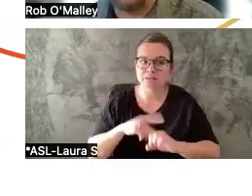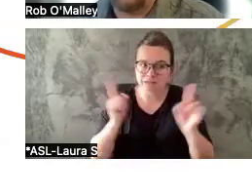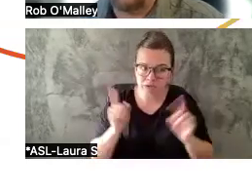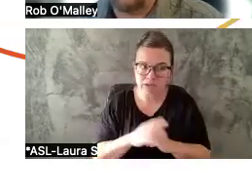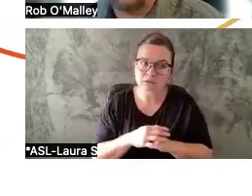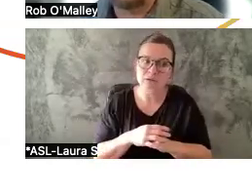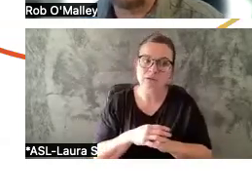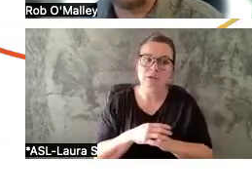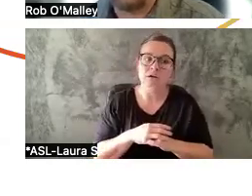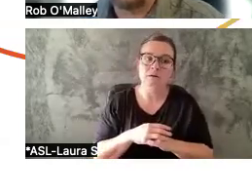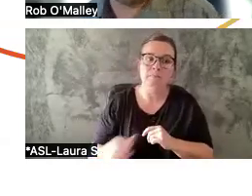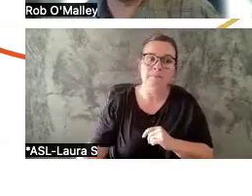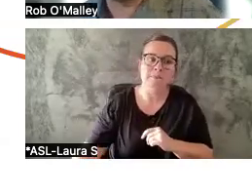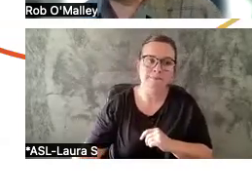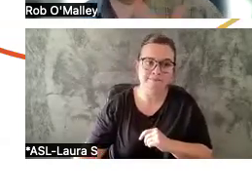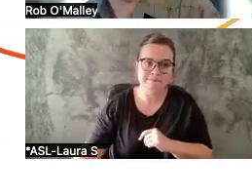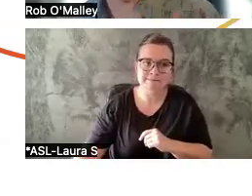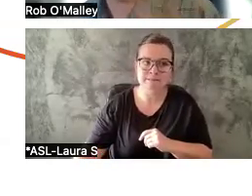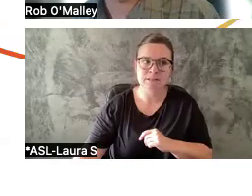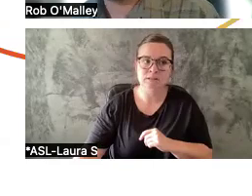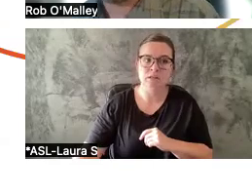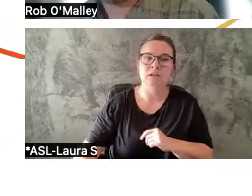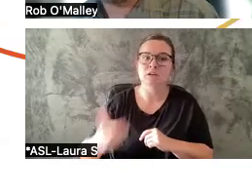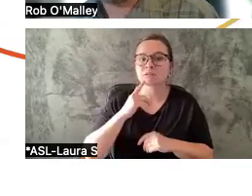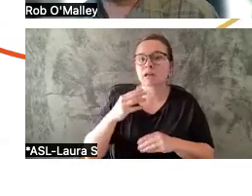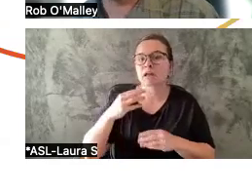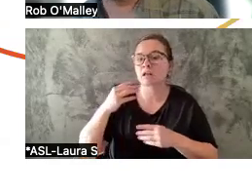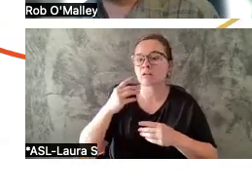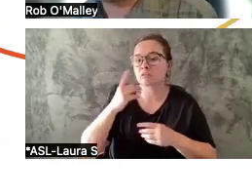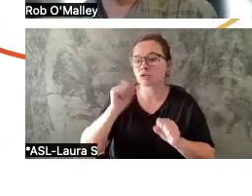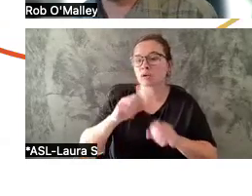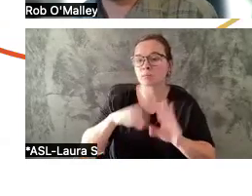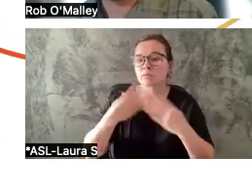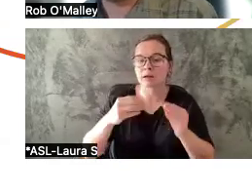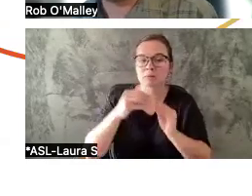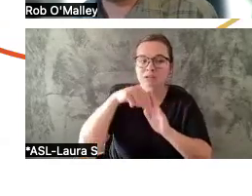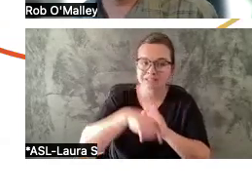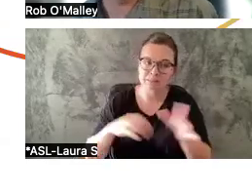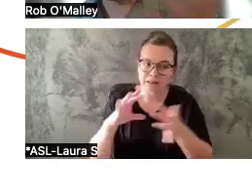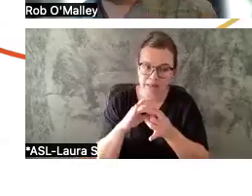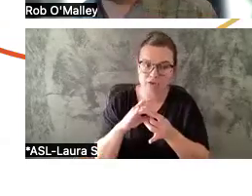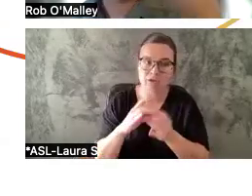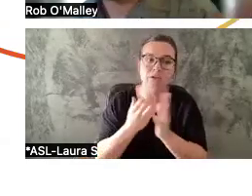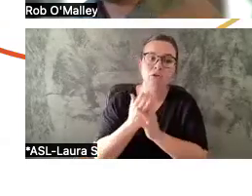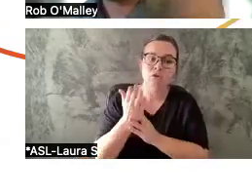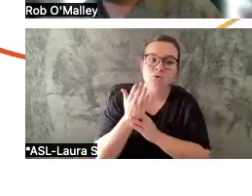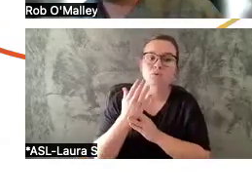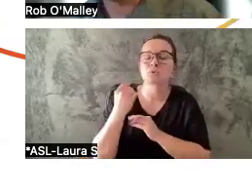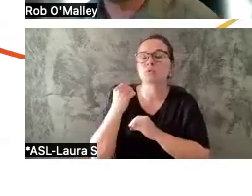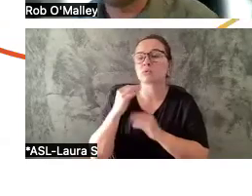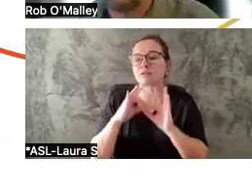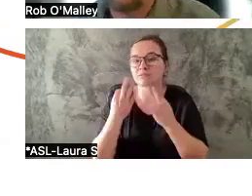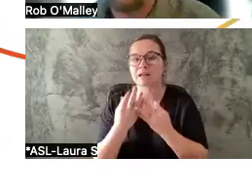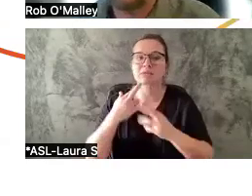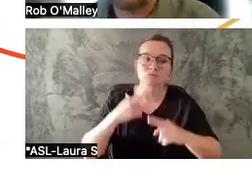Maybe an ancestry test can provide a deeper connection, and then through family, through